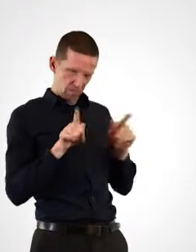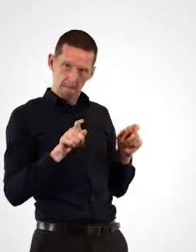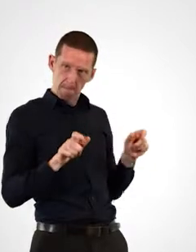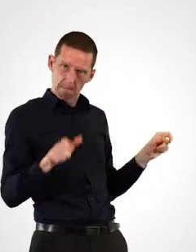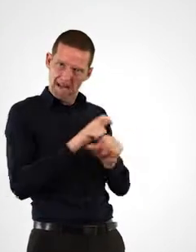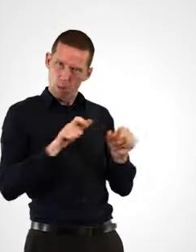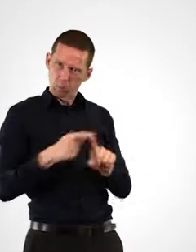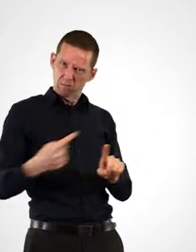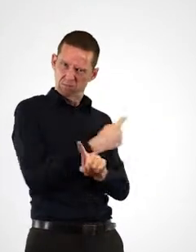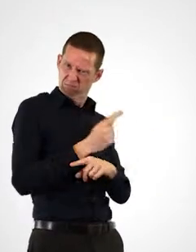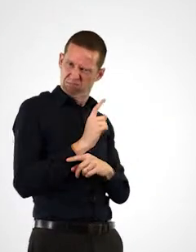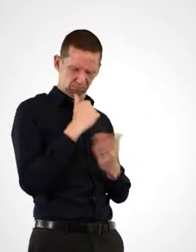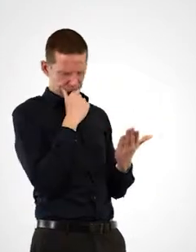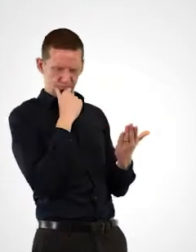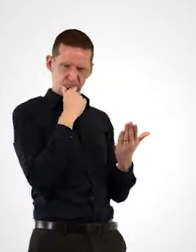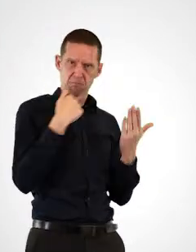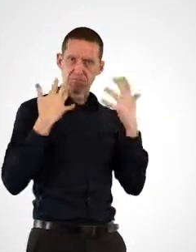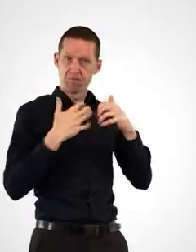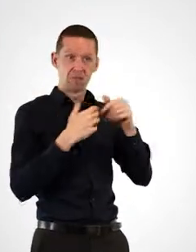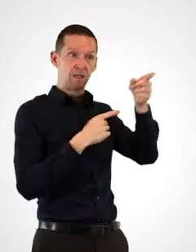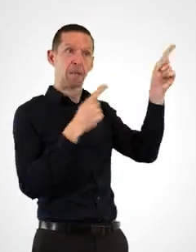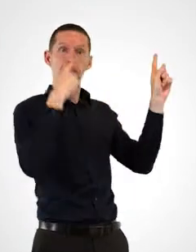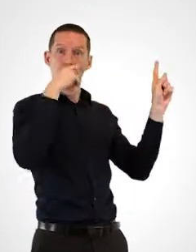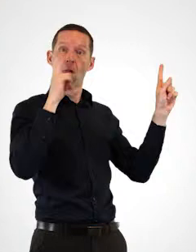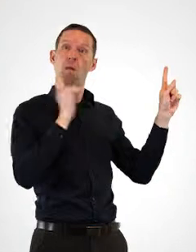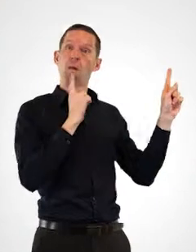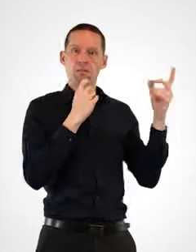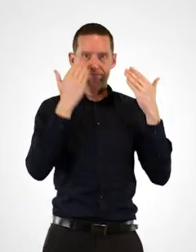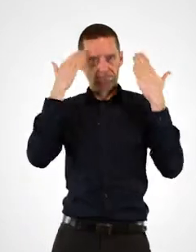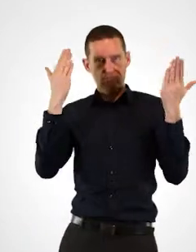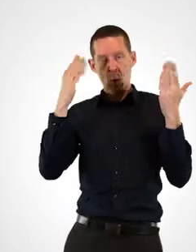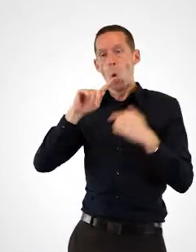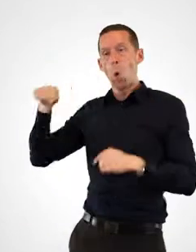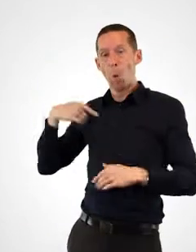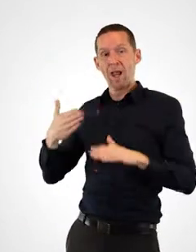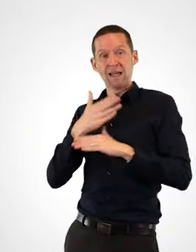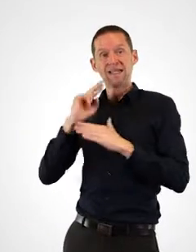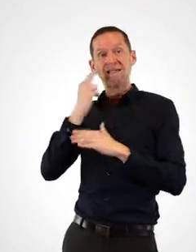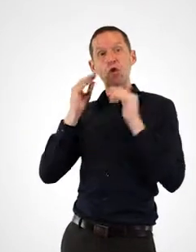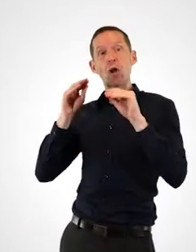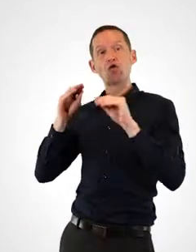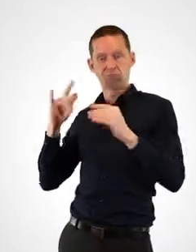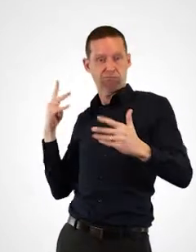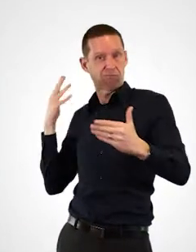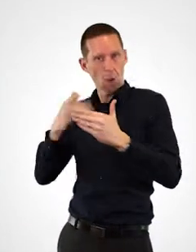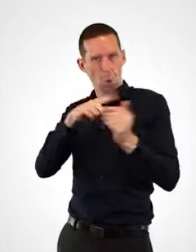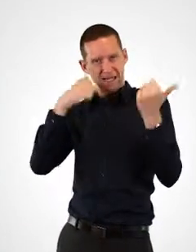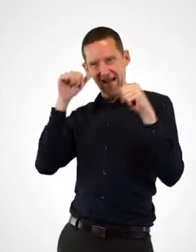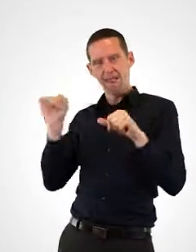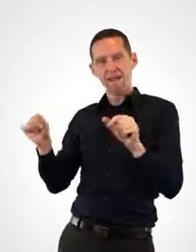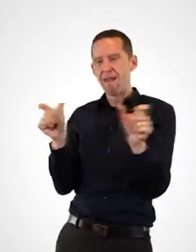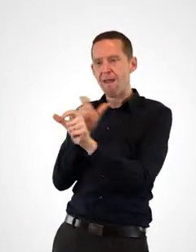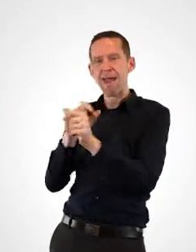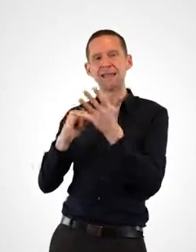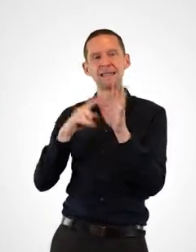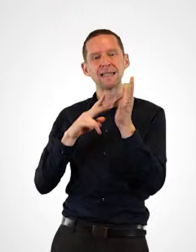backwards? I'm having a hard time understanding that." Now, from us who've been deaf educators and we're familiar with that type of syntax in writing,